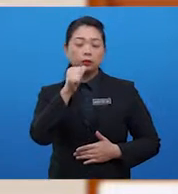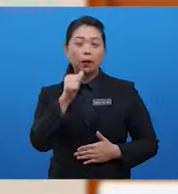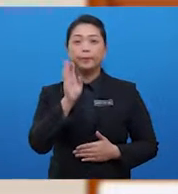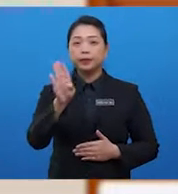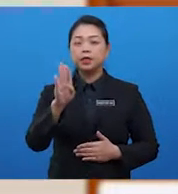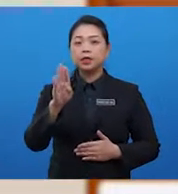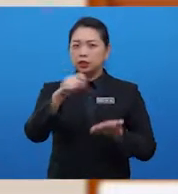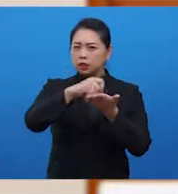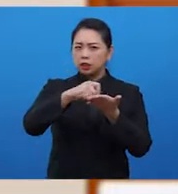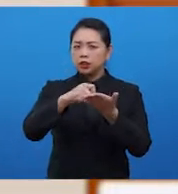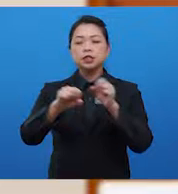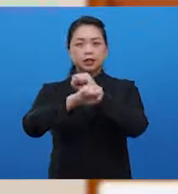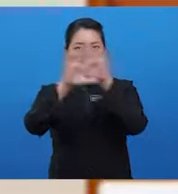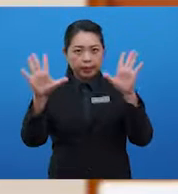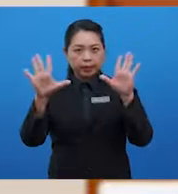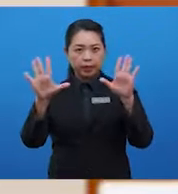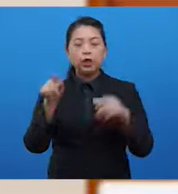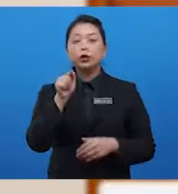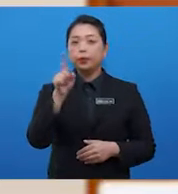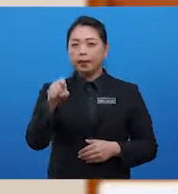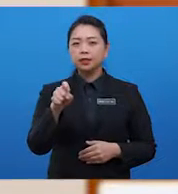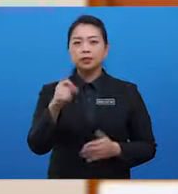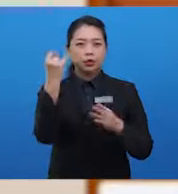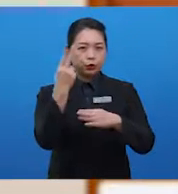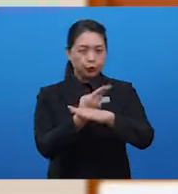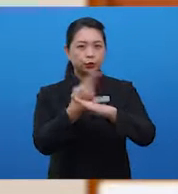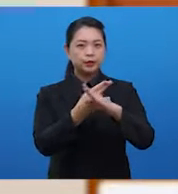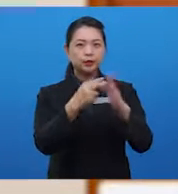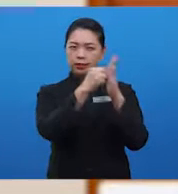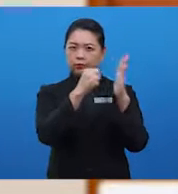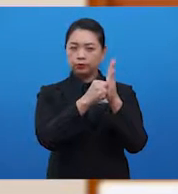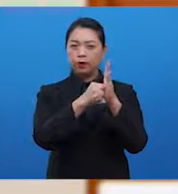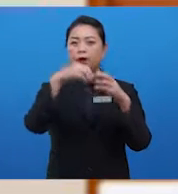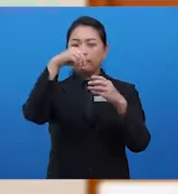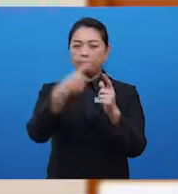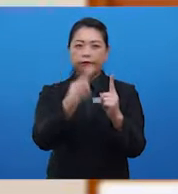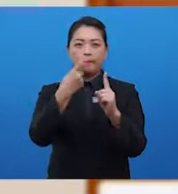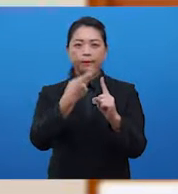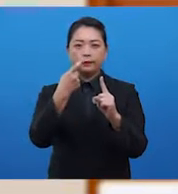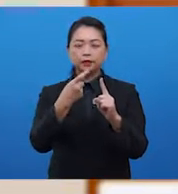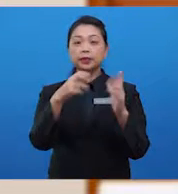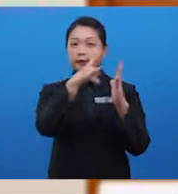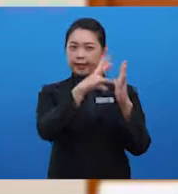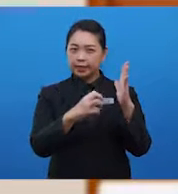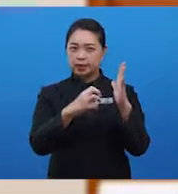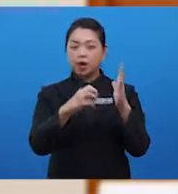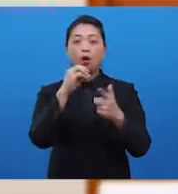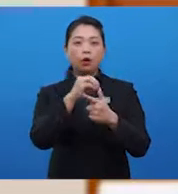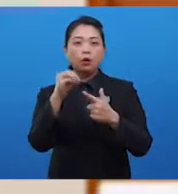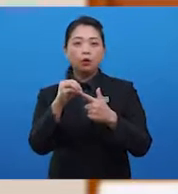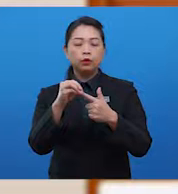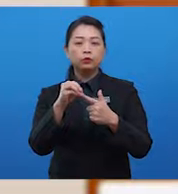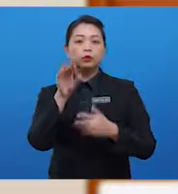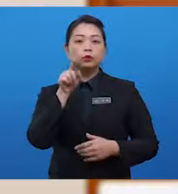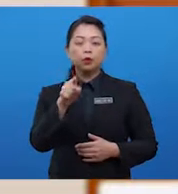stated explicitly. You must use clues from the text together with your own experience